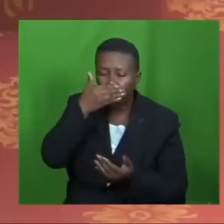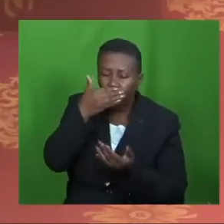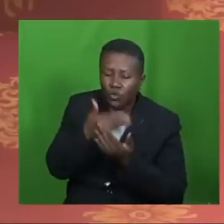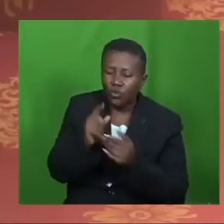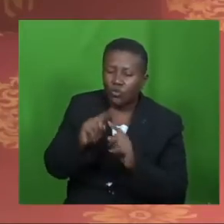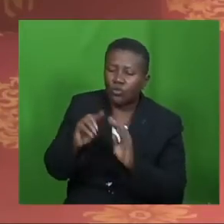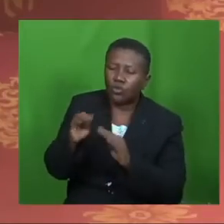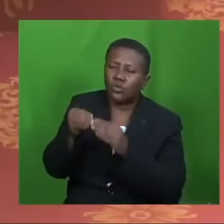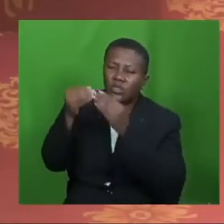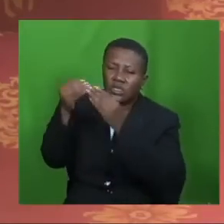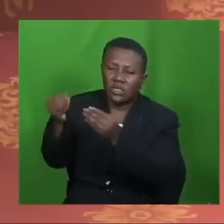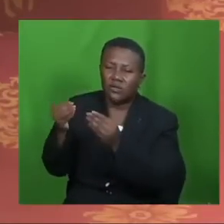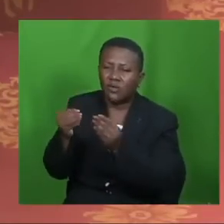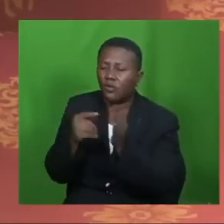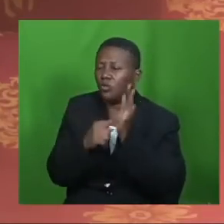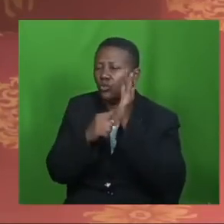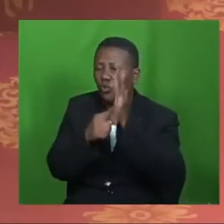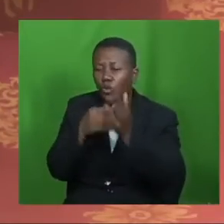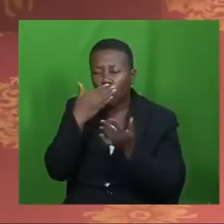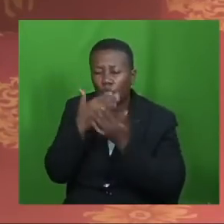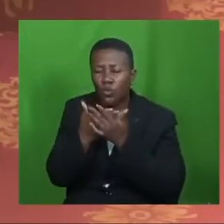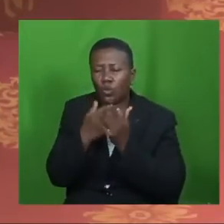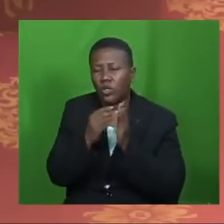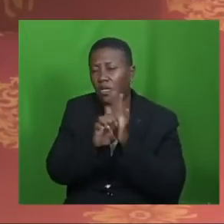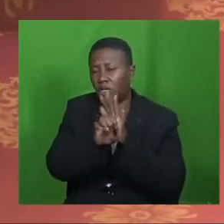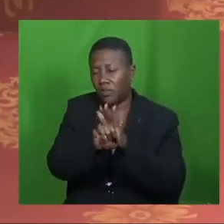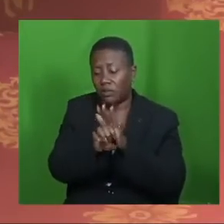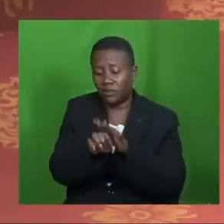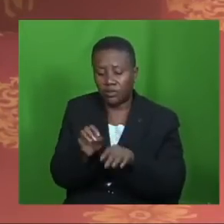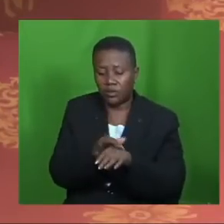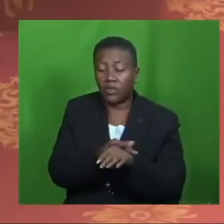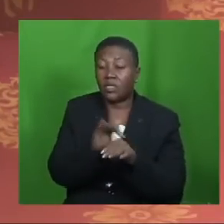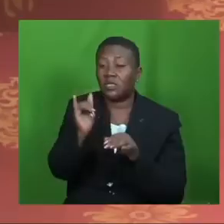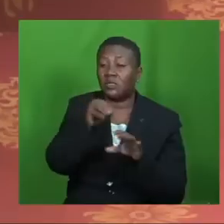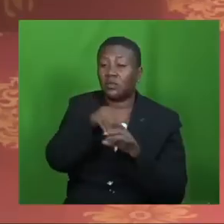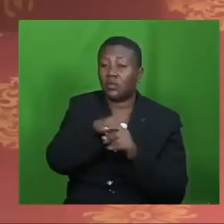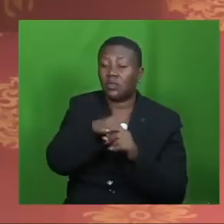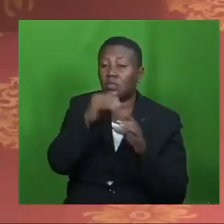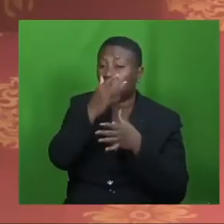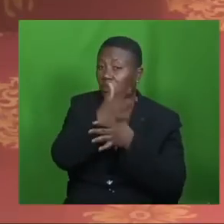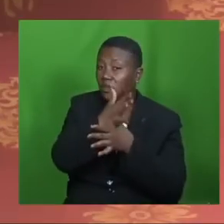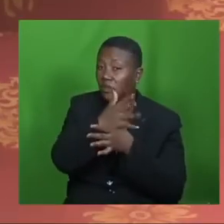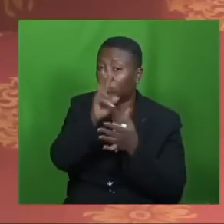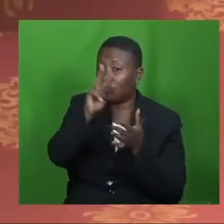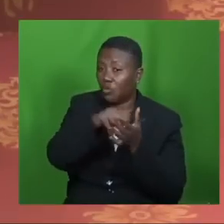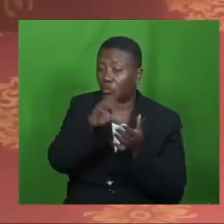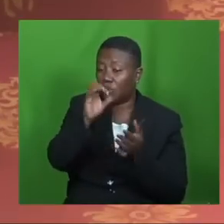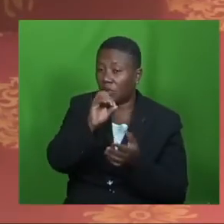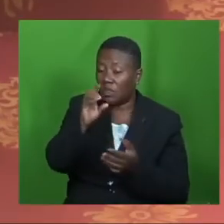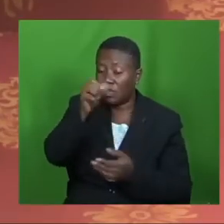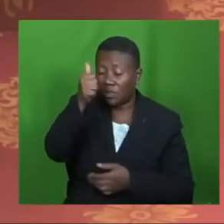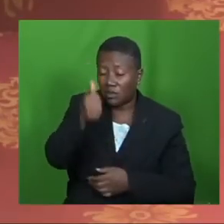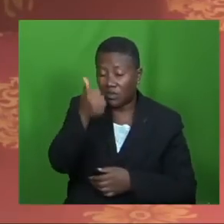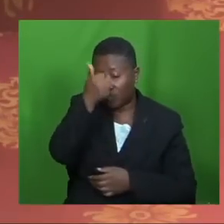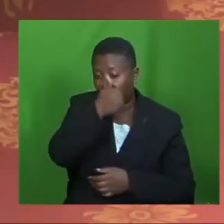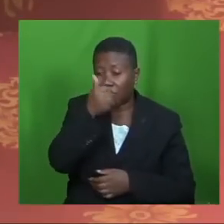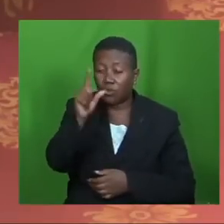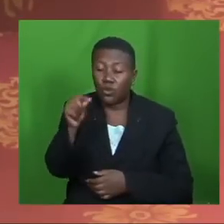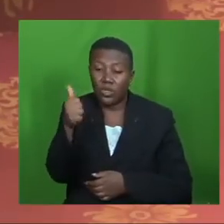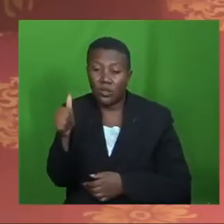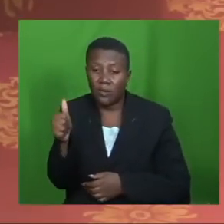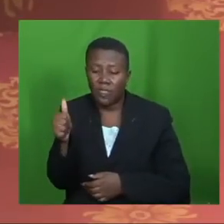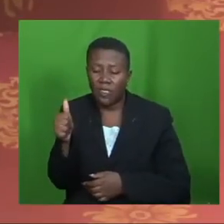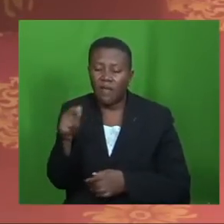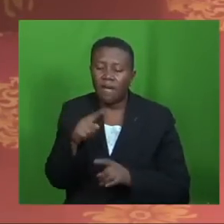imprint on the field, as we did in Germany in 2006, South Africa in 2010. It is therefore